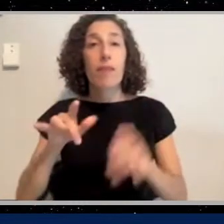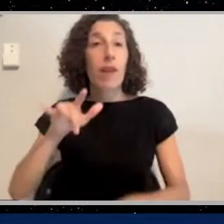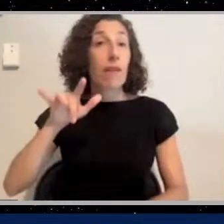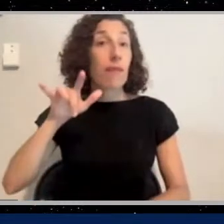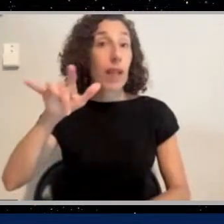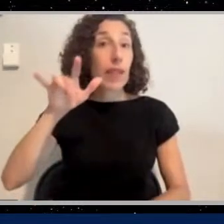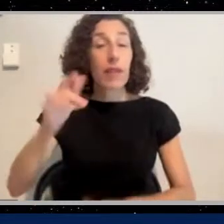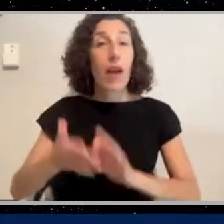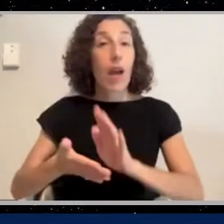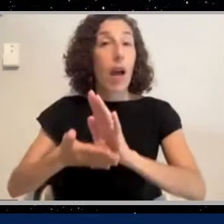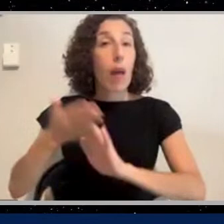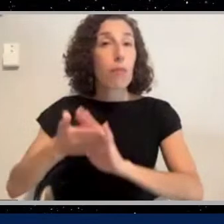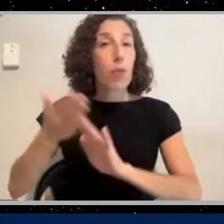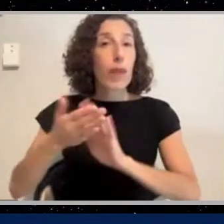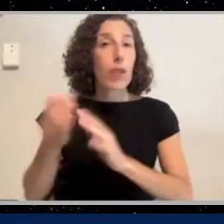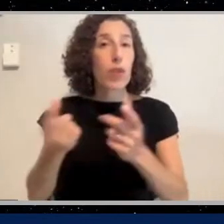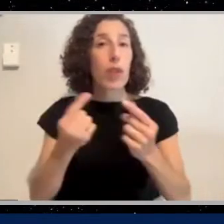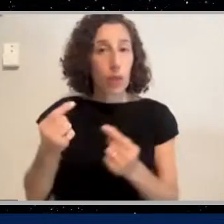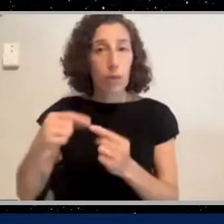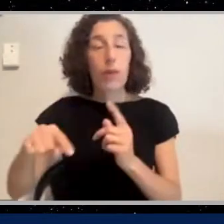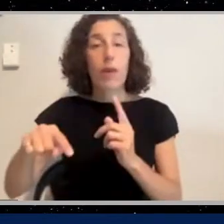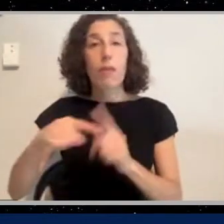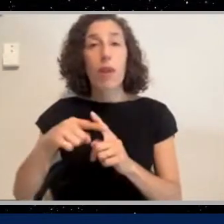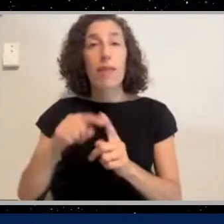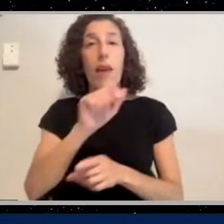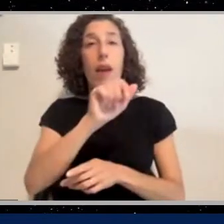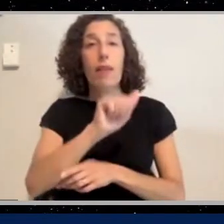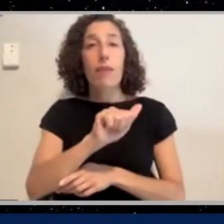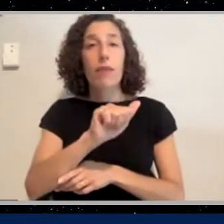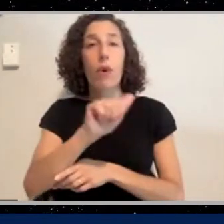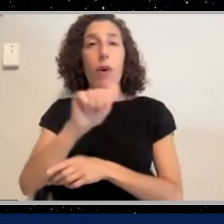also other components of AstroAccess, such as development